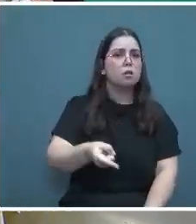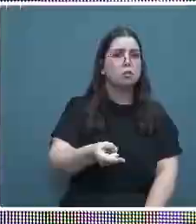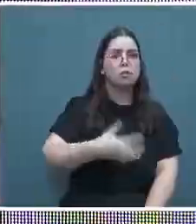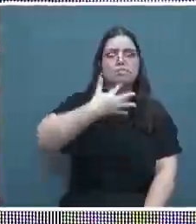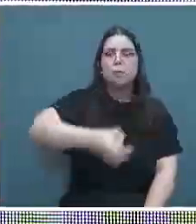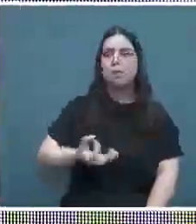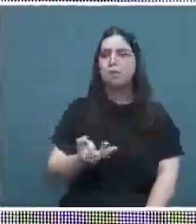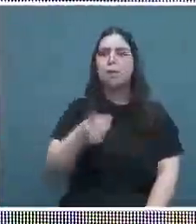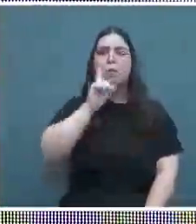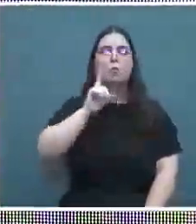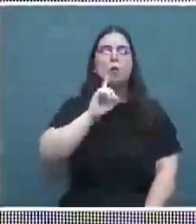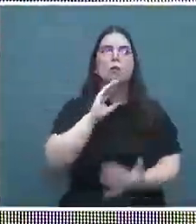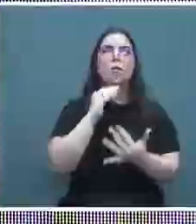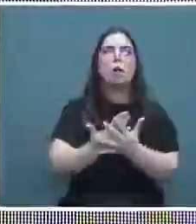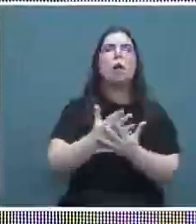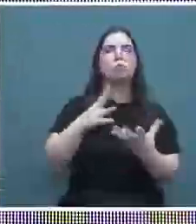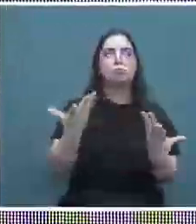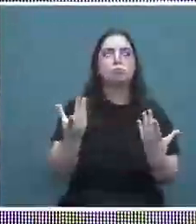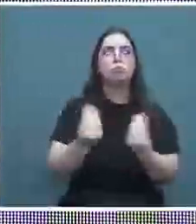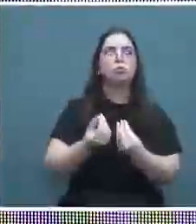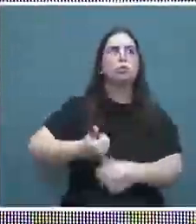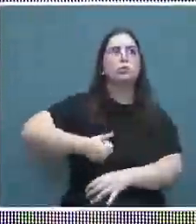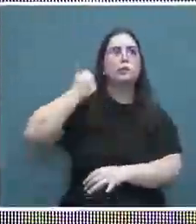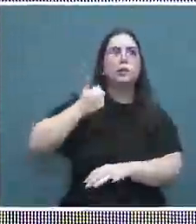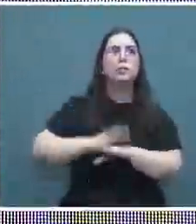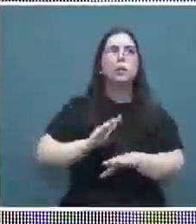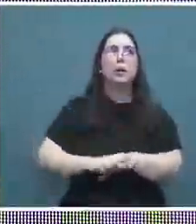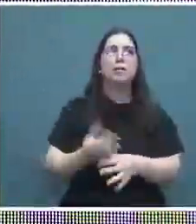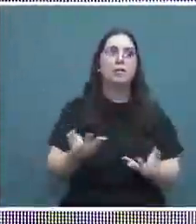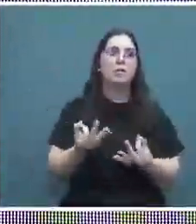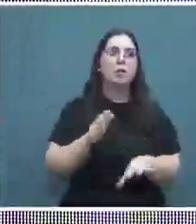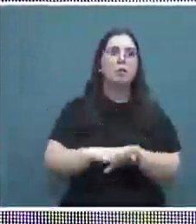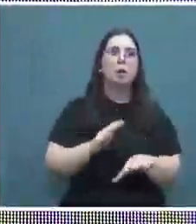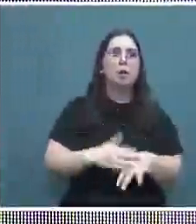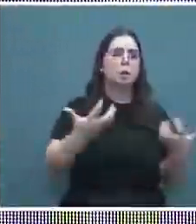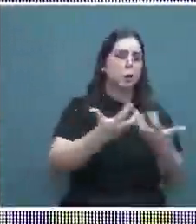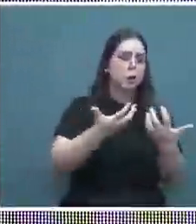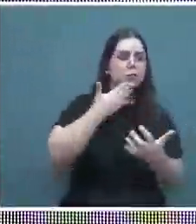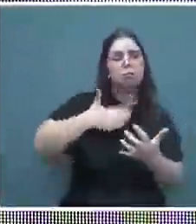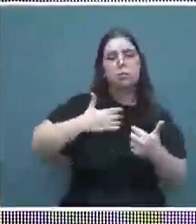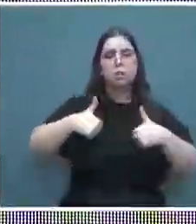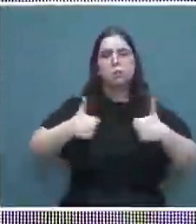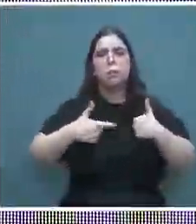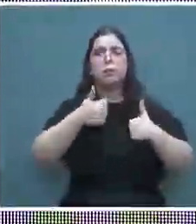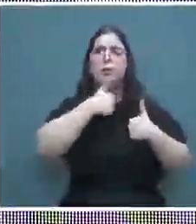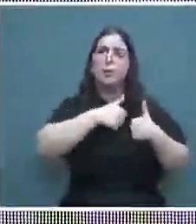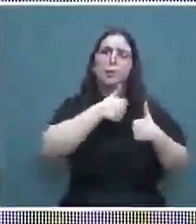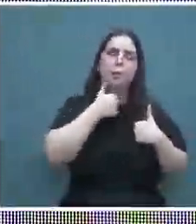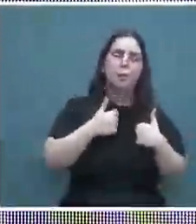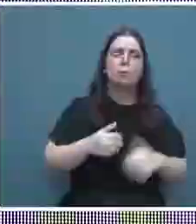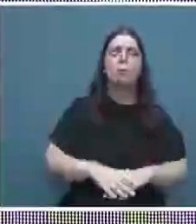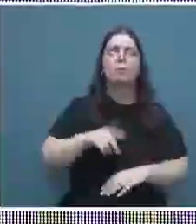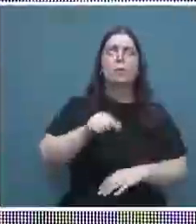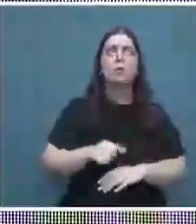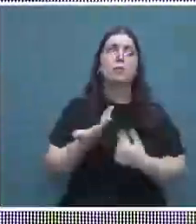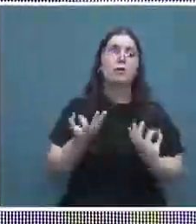women is very much important, because at the end of the day, they are suffering for whatever is happening in a conflict. Studies have proven and shown that